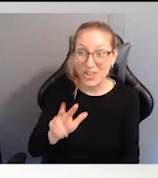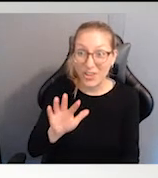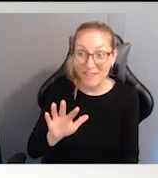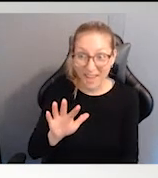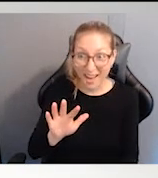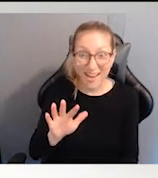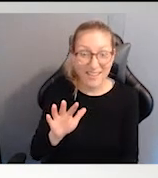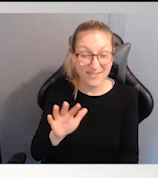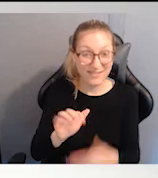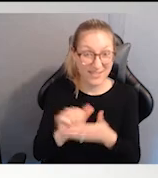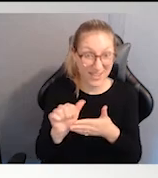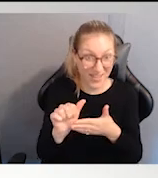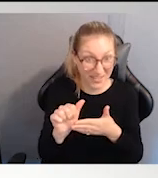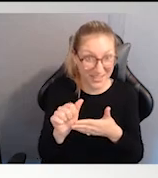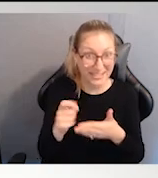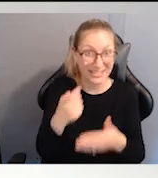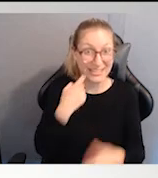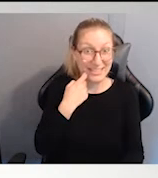$435. Yes.